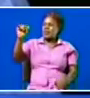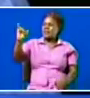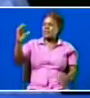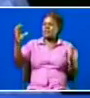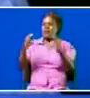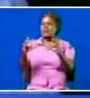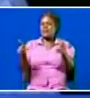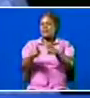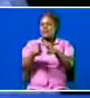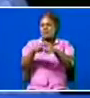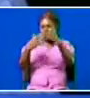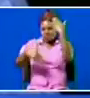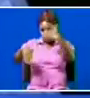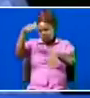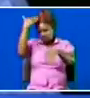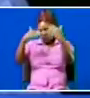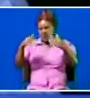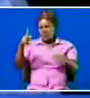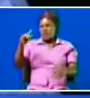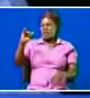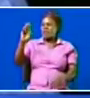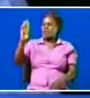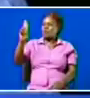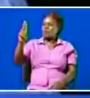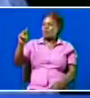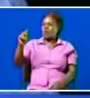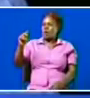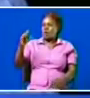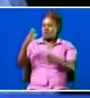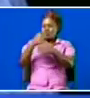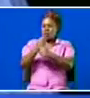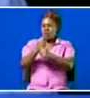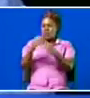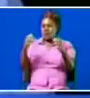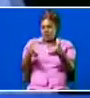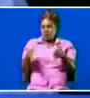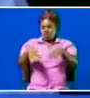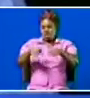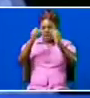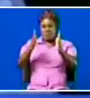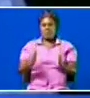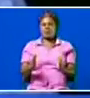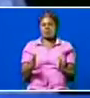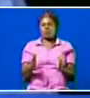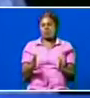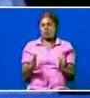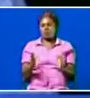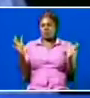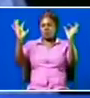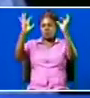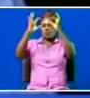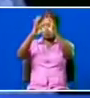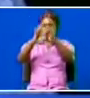and also Professor Kivutha Kibwana's party, the Muungano party, and now Kivutha Kibwana is the chairman of that